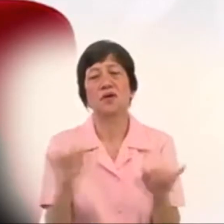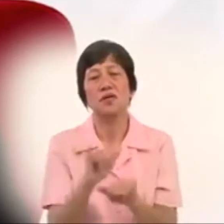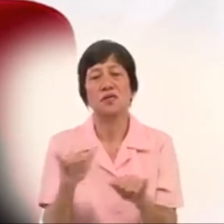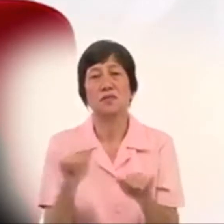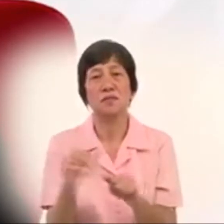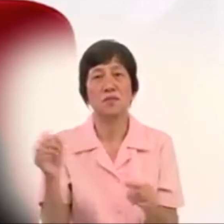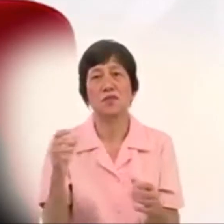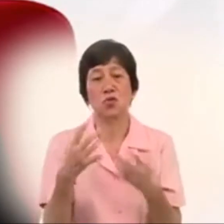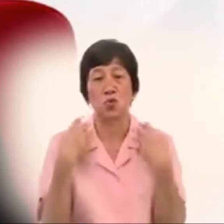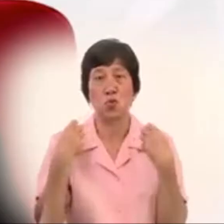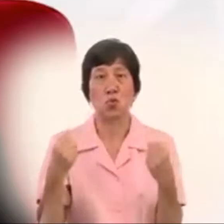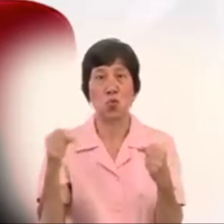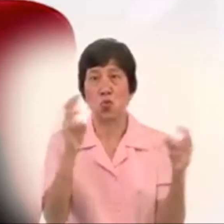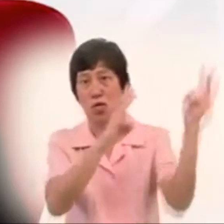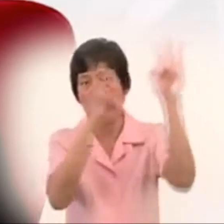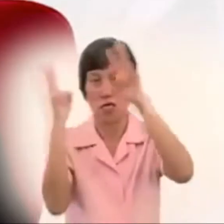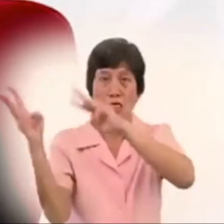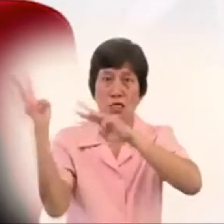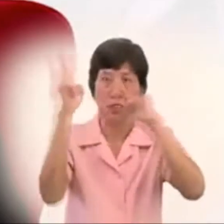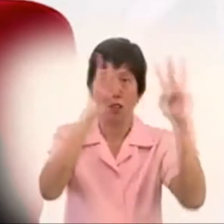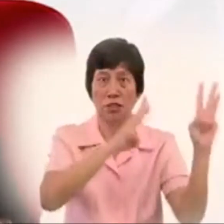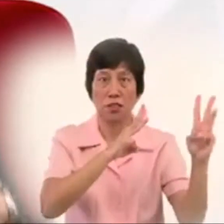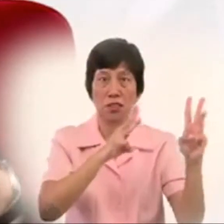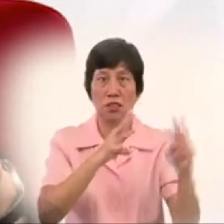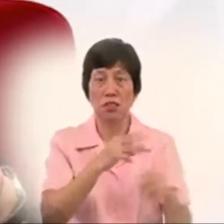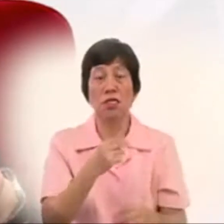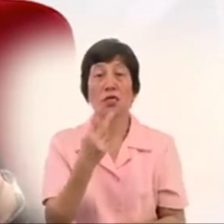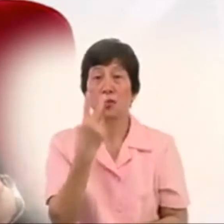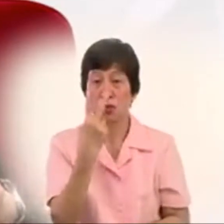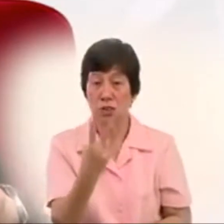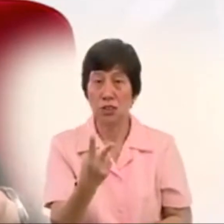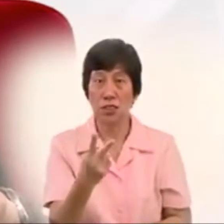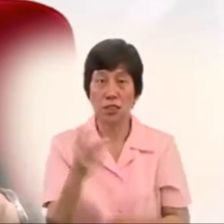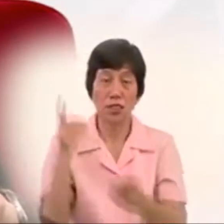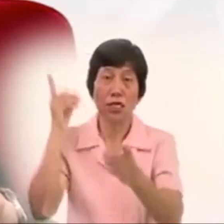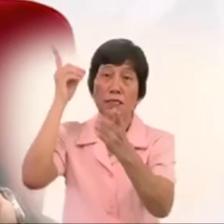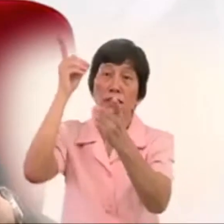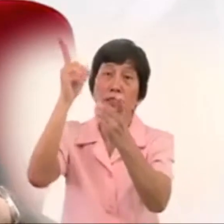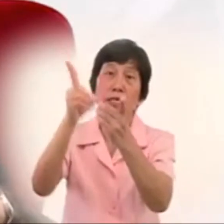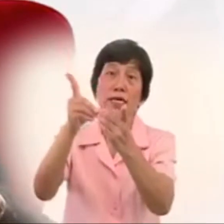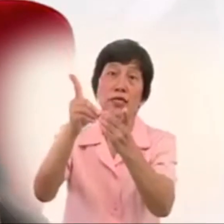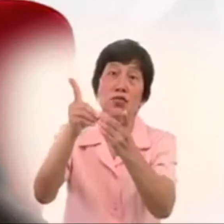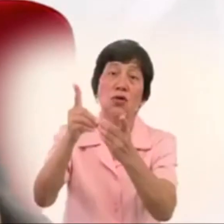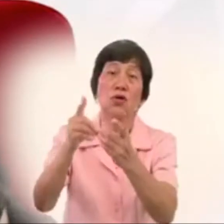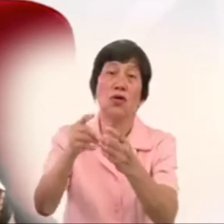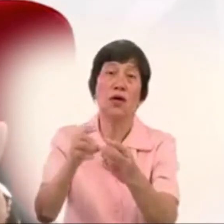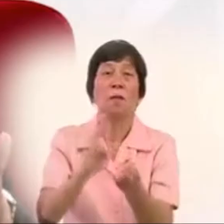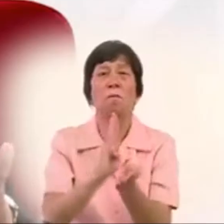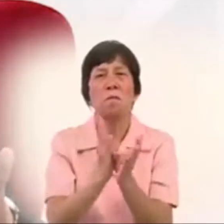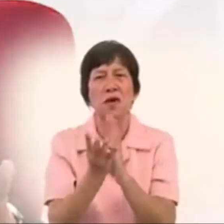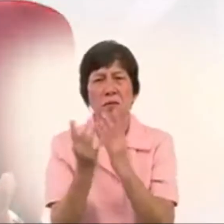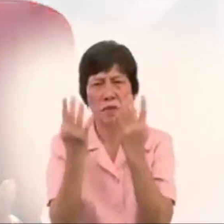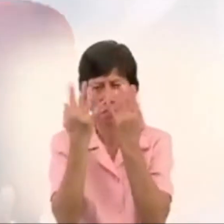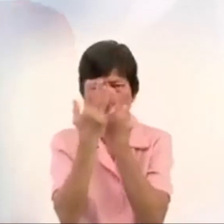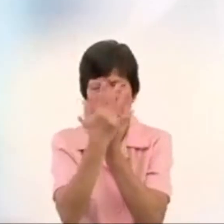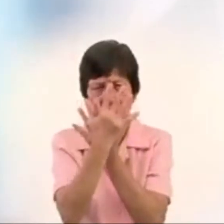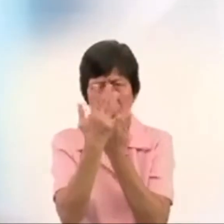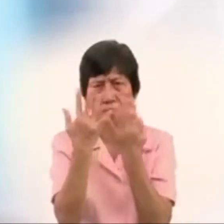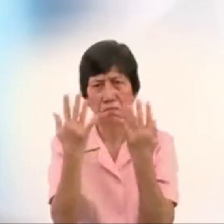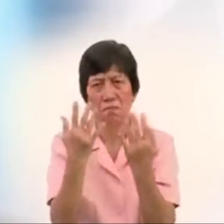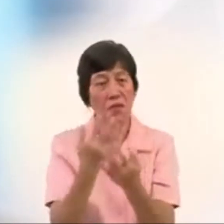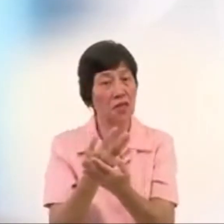winds. And you see the destination becoming blurred, and